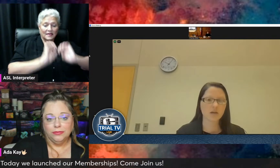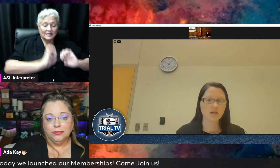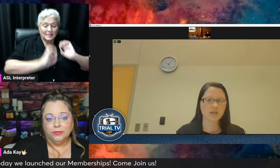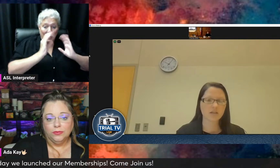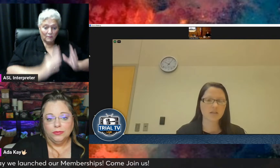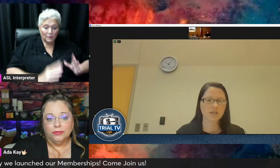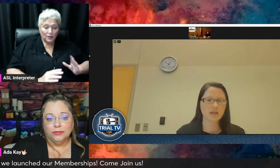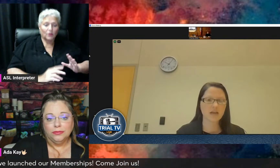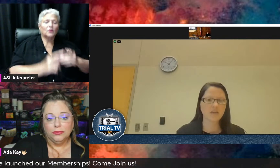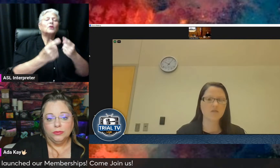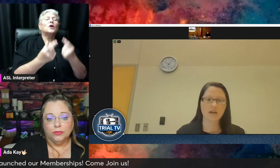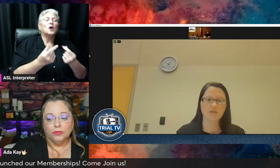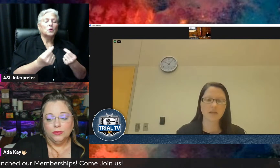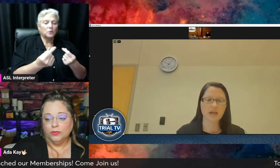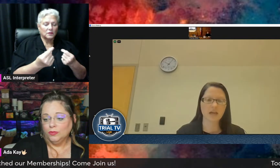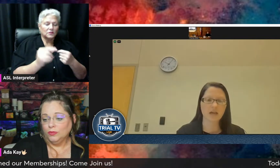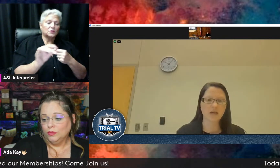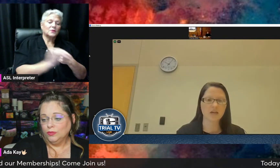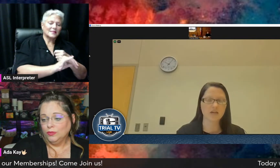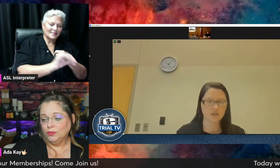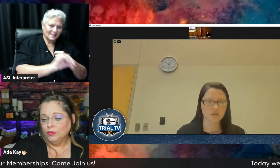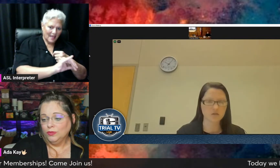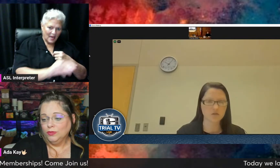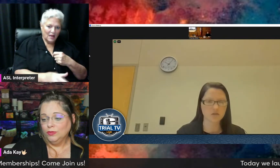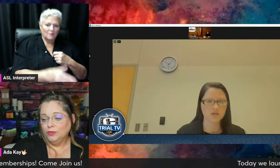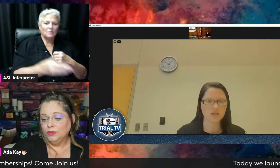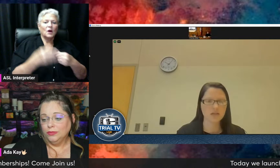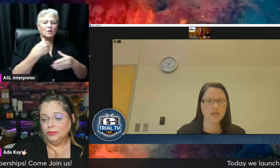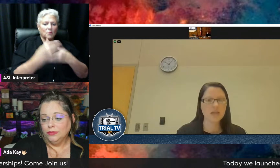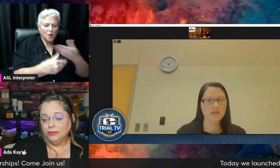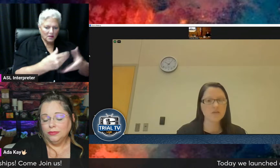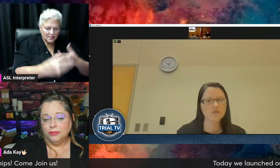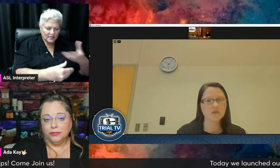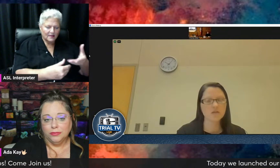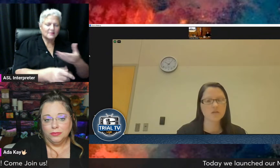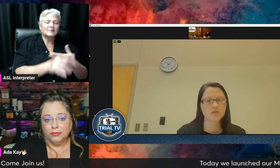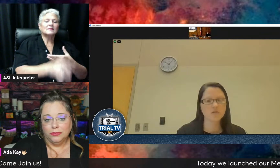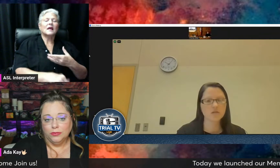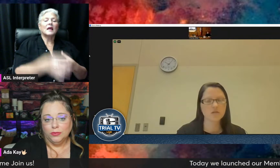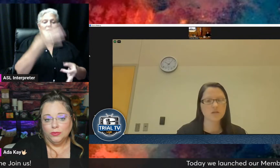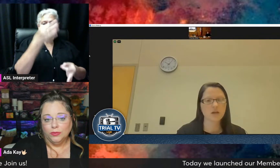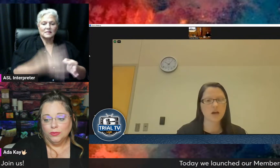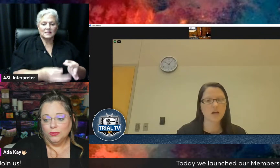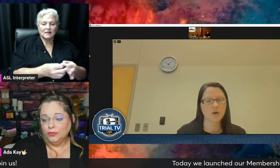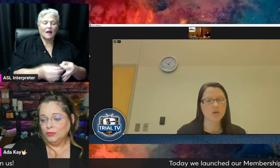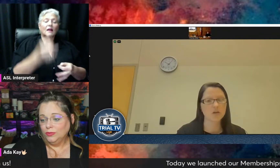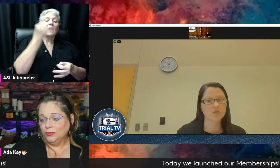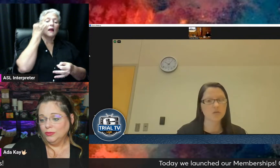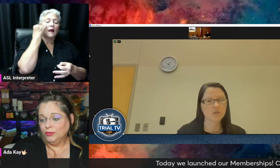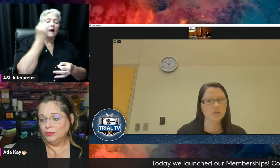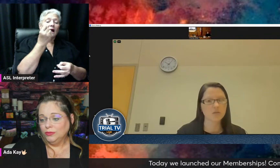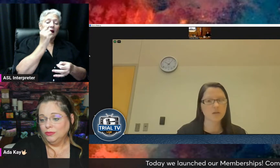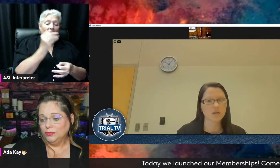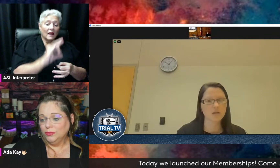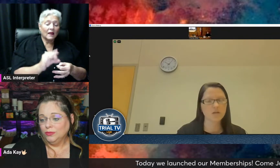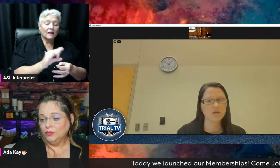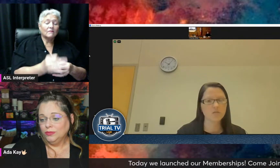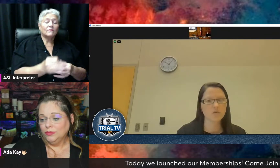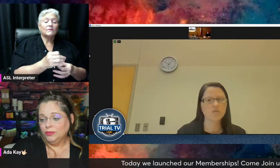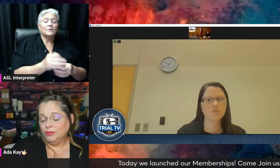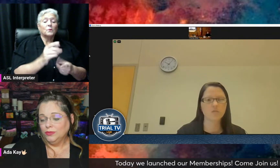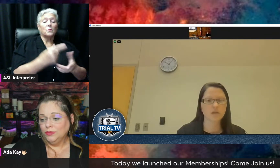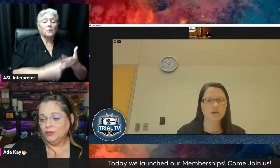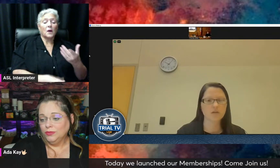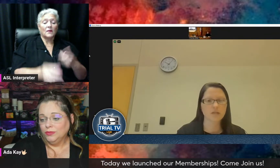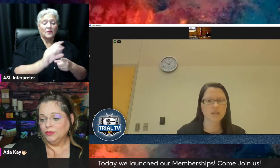doing a comparison, and then arriving at a conclusion. If those conclusions are in agreement with one another,